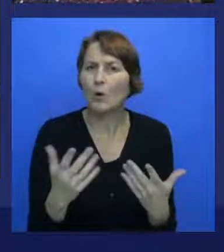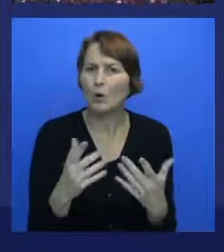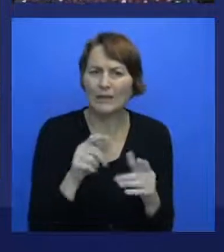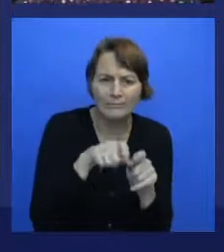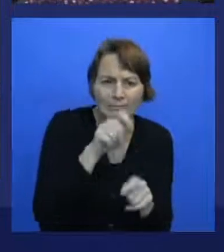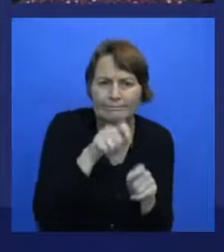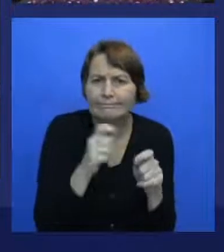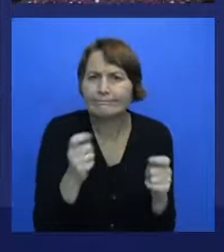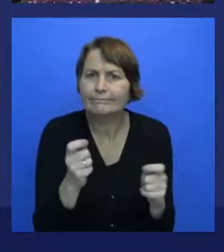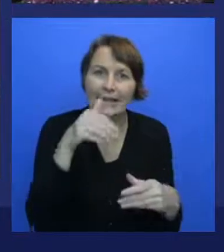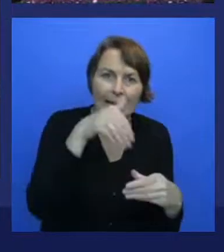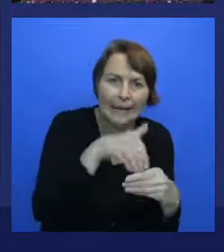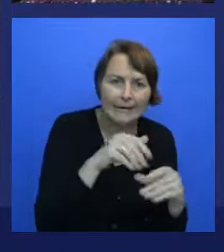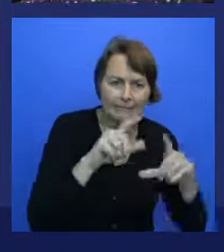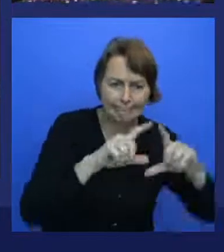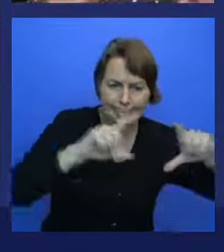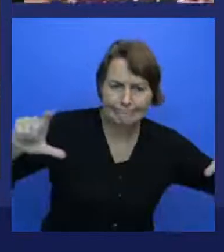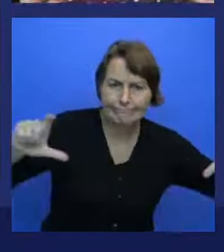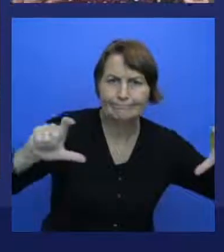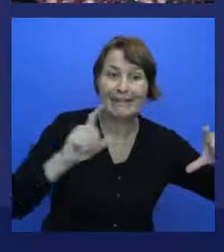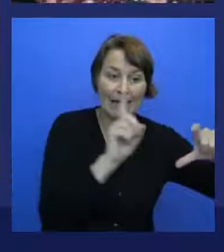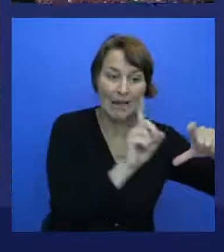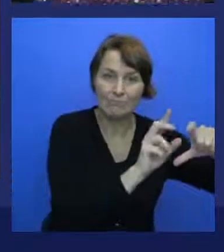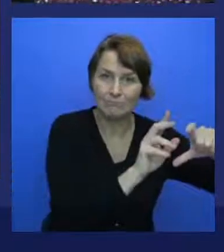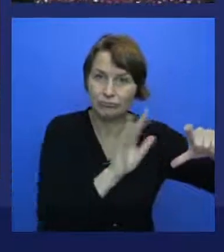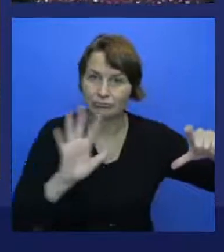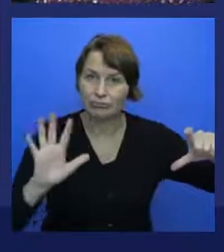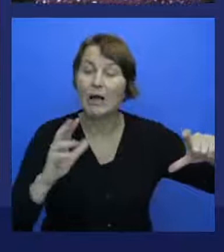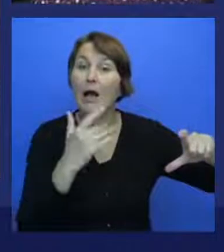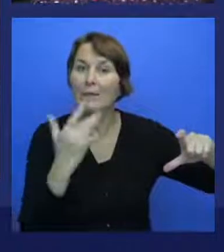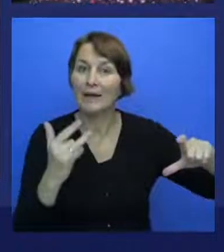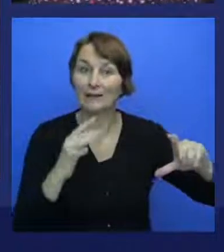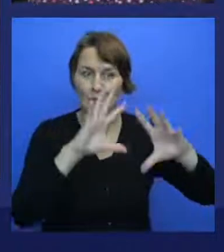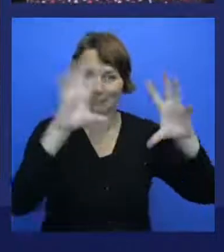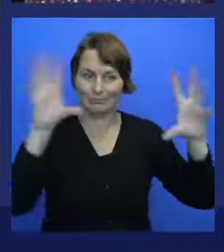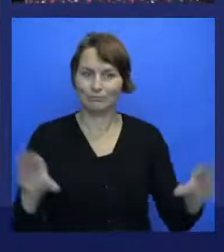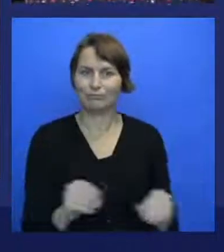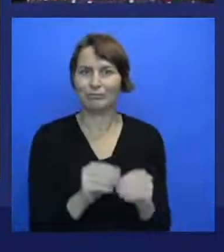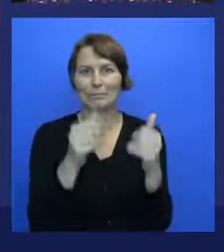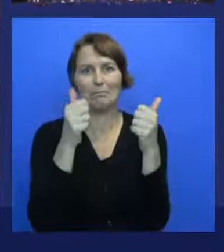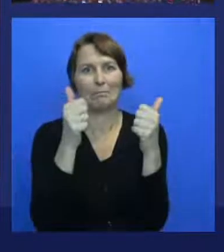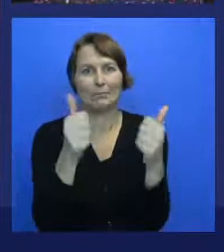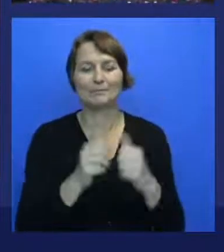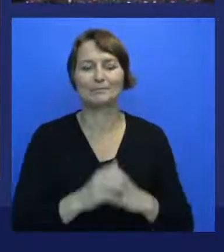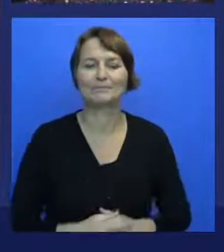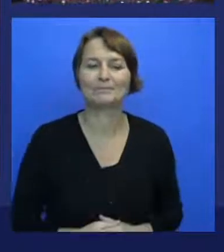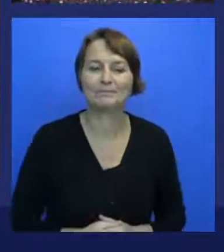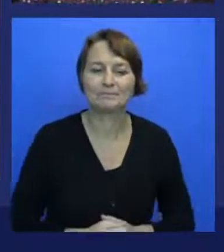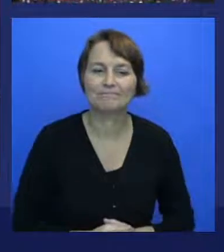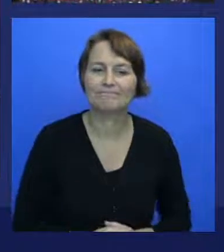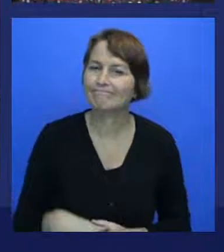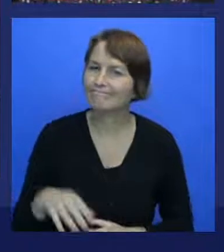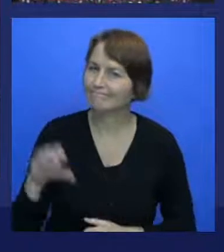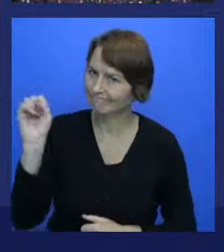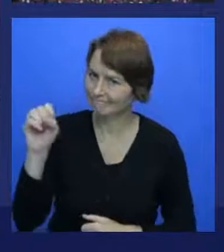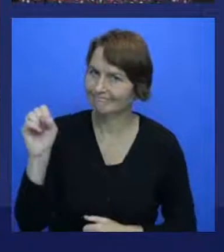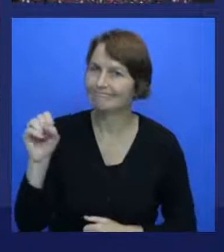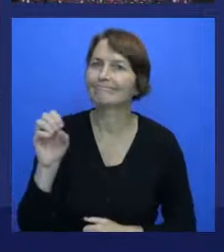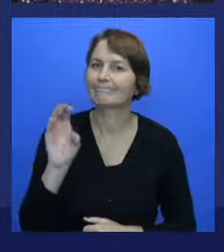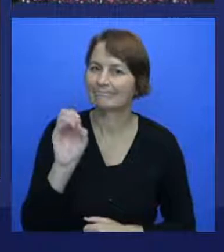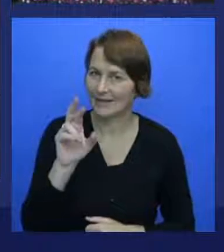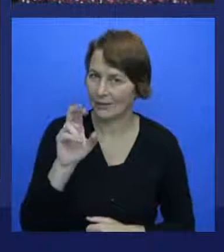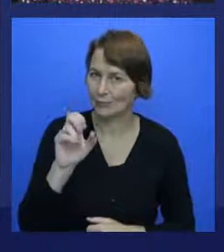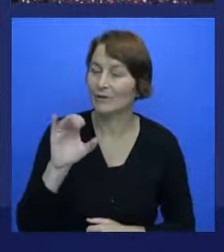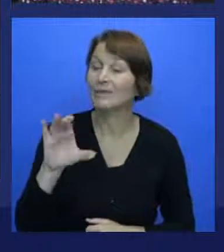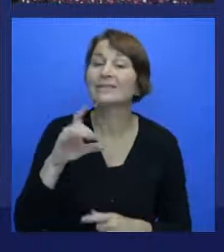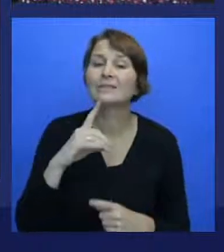are in or out of a particular polygon. Imagine what you can do with all three together. Yeah, it's really great, and we've worked with a number of customers in a number of